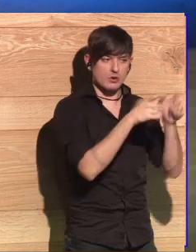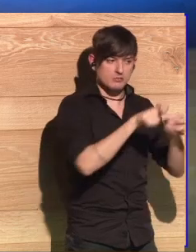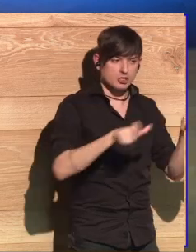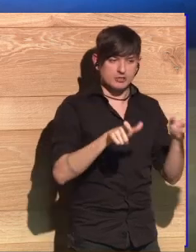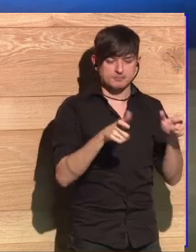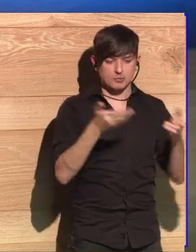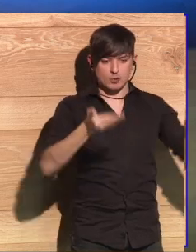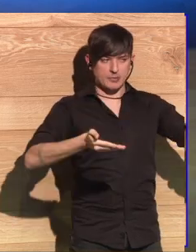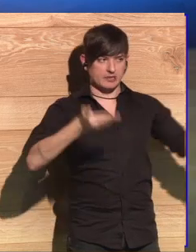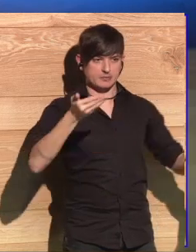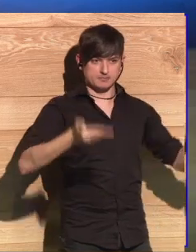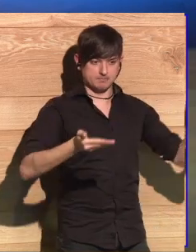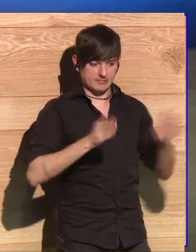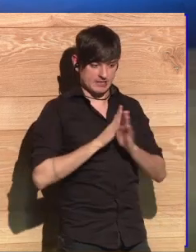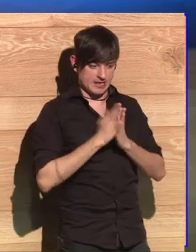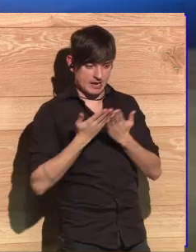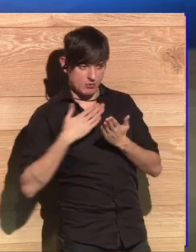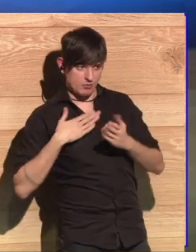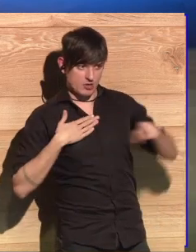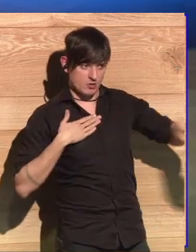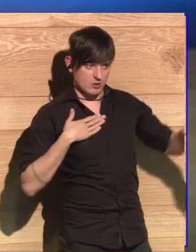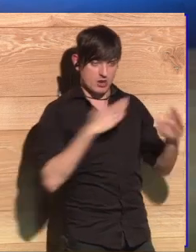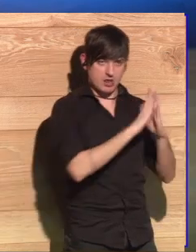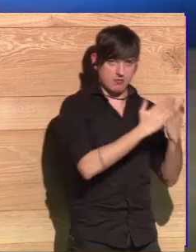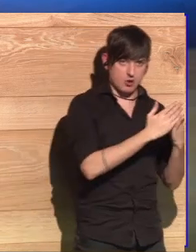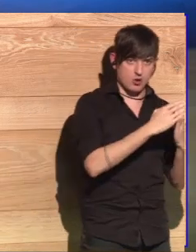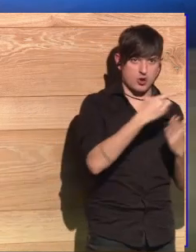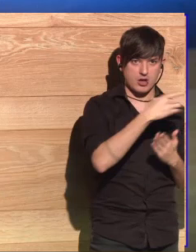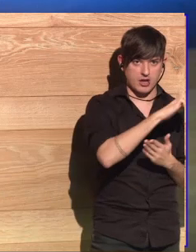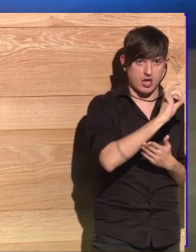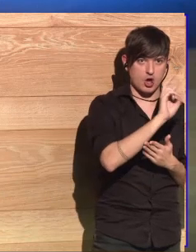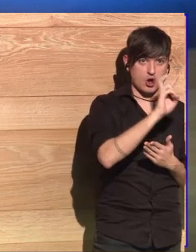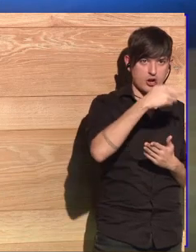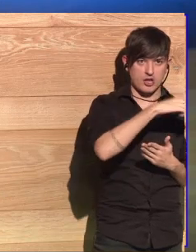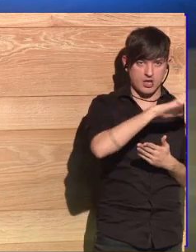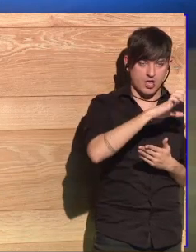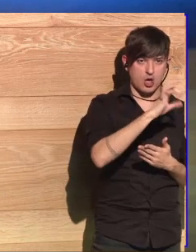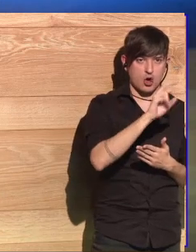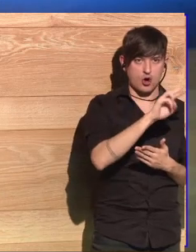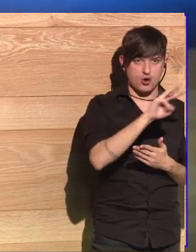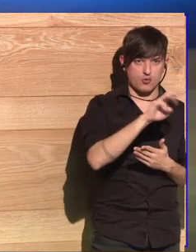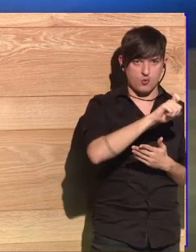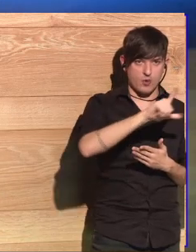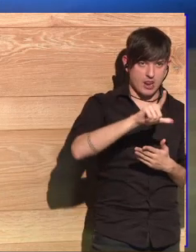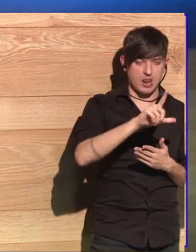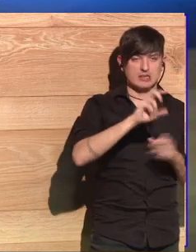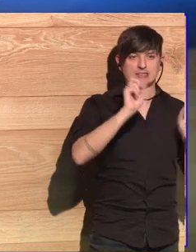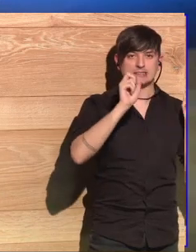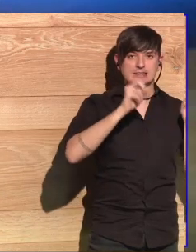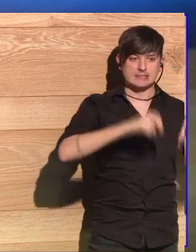being homeless, called Down and Out in Paris and London.